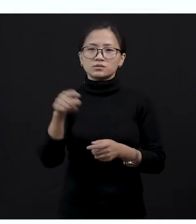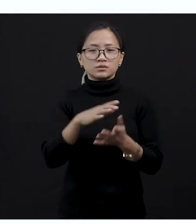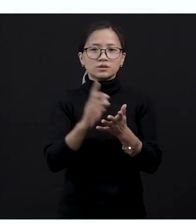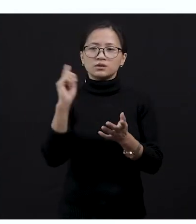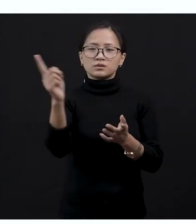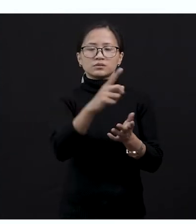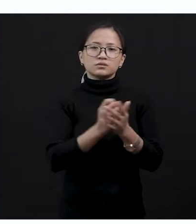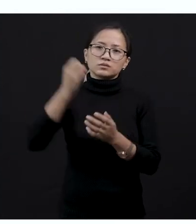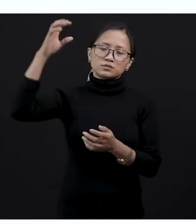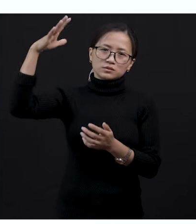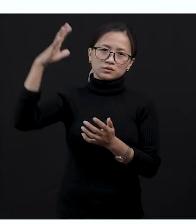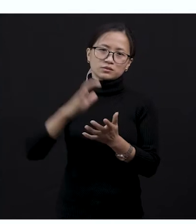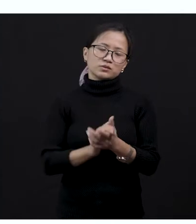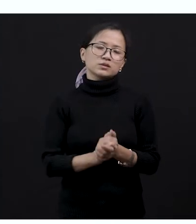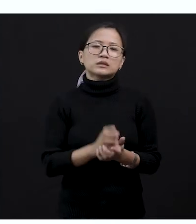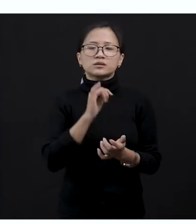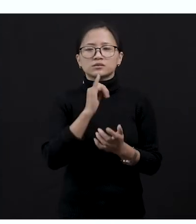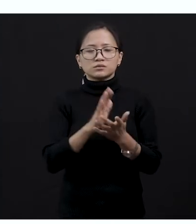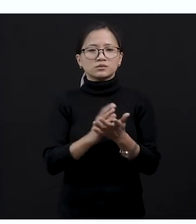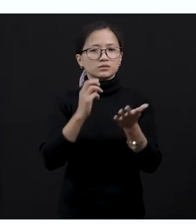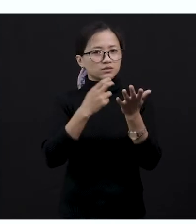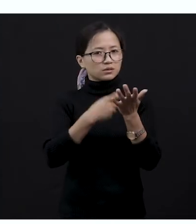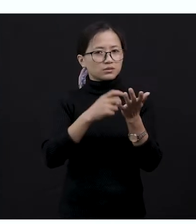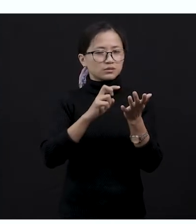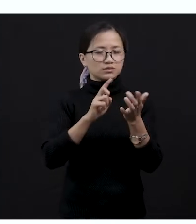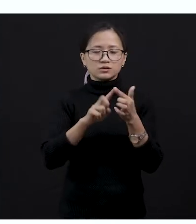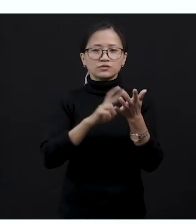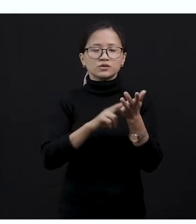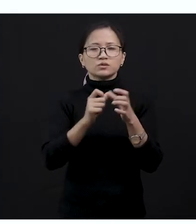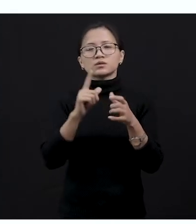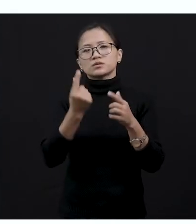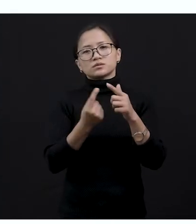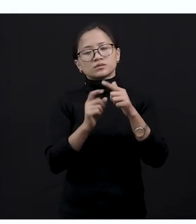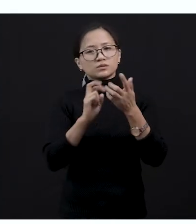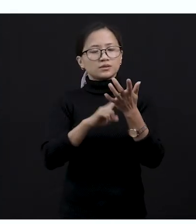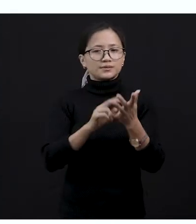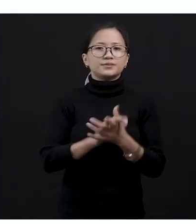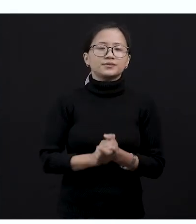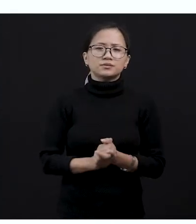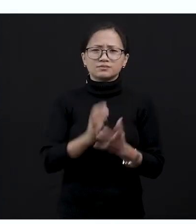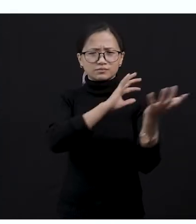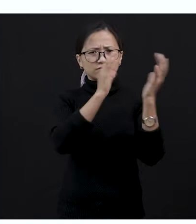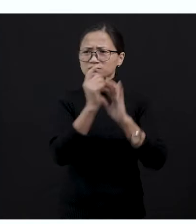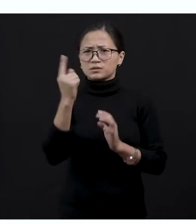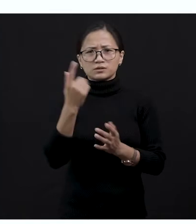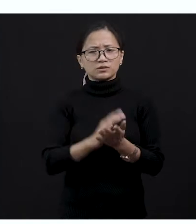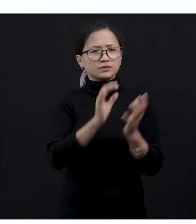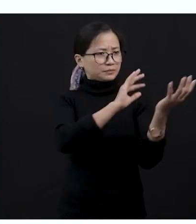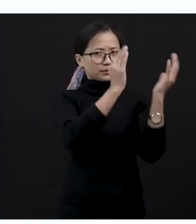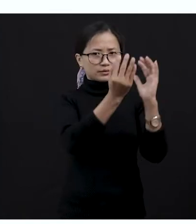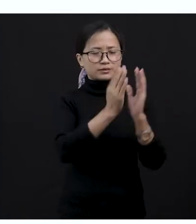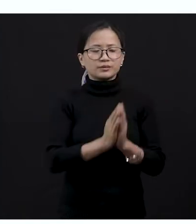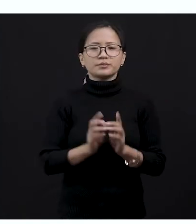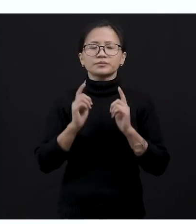sun is known as the revolution. Now here, earth is not the only planet that used